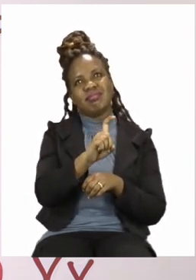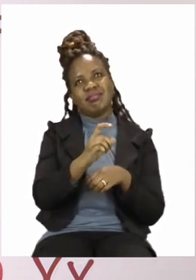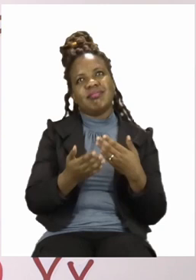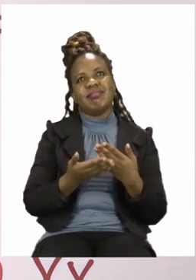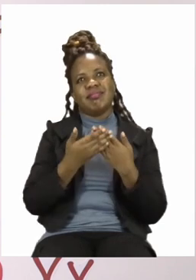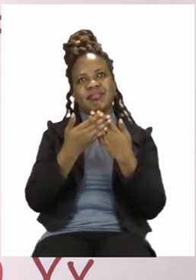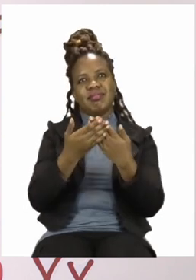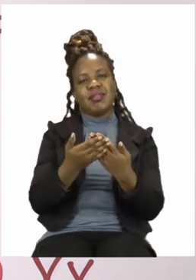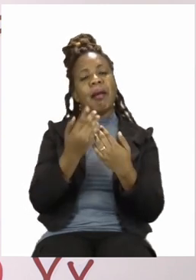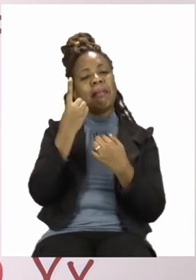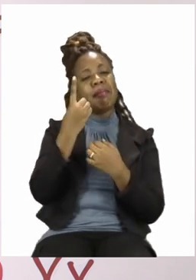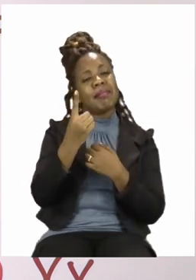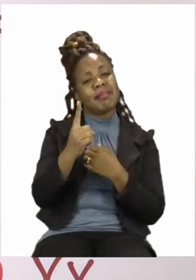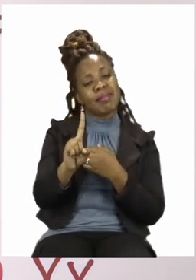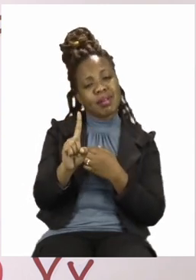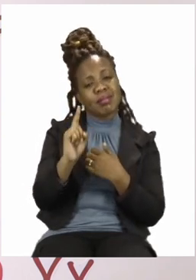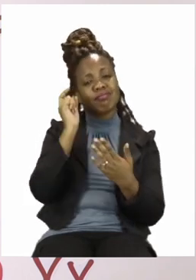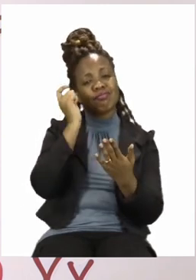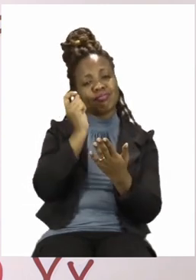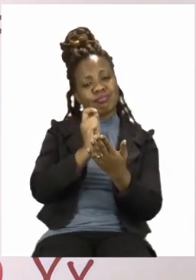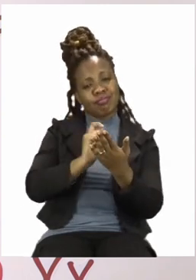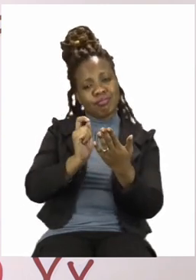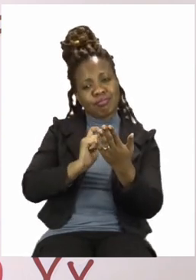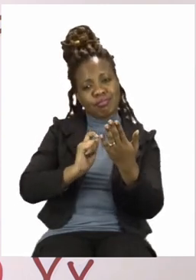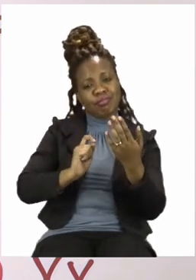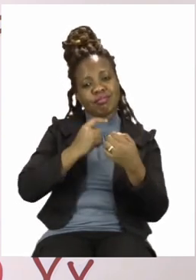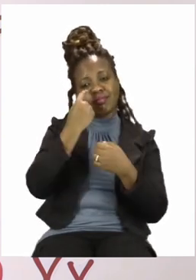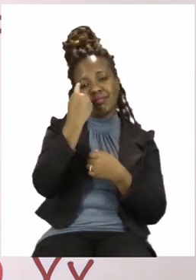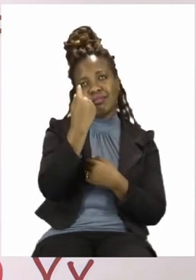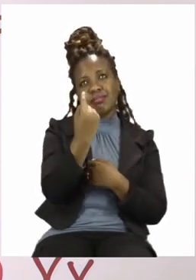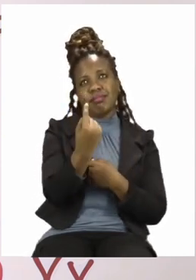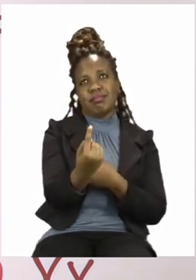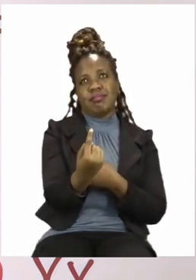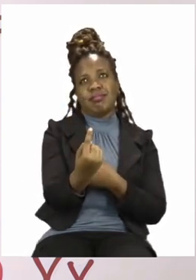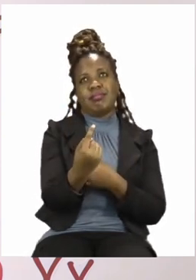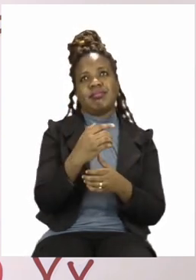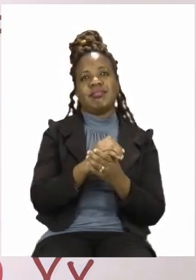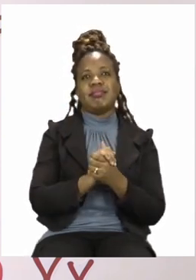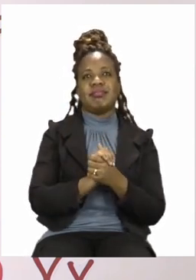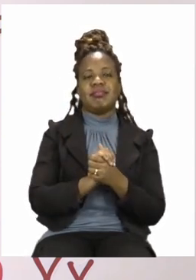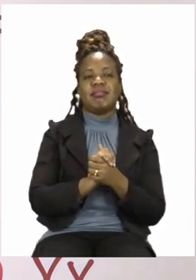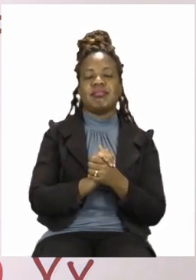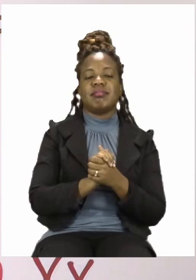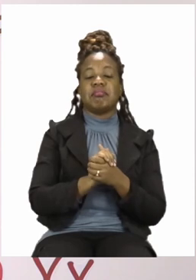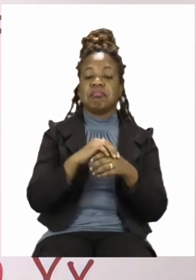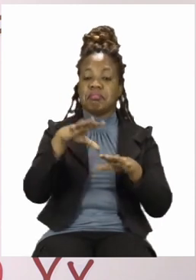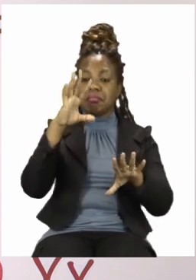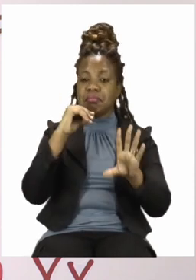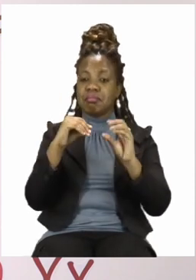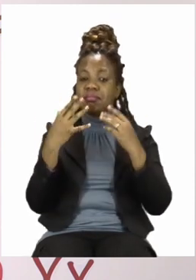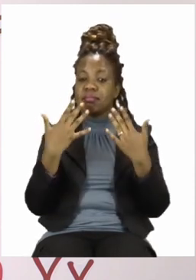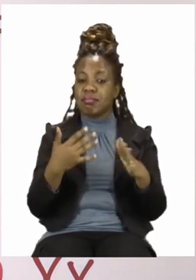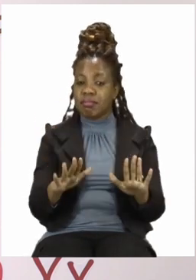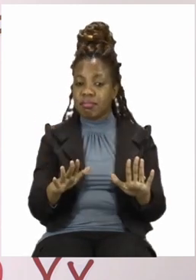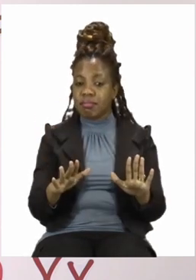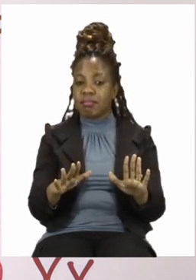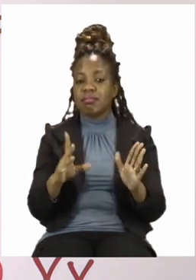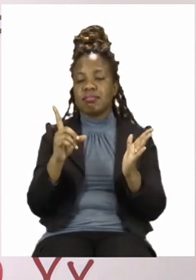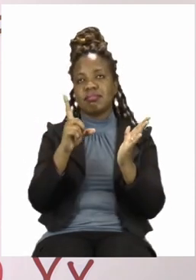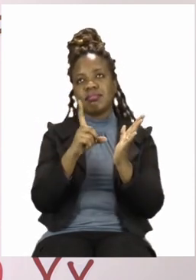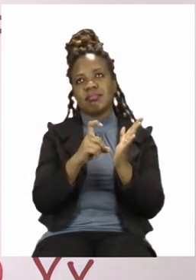finishing your work by yourself. So now that we are done with our lesson, grade 2s, we need